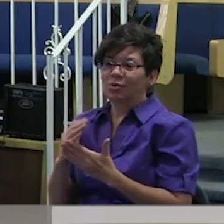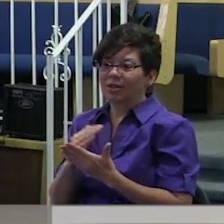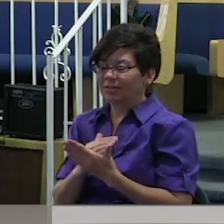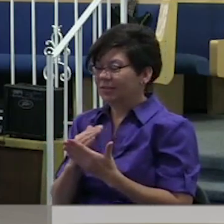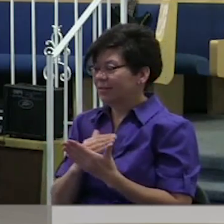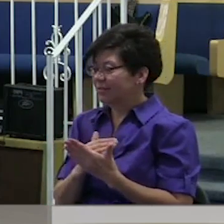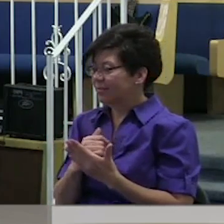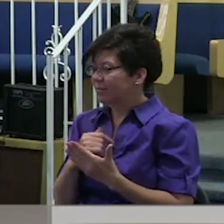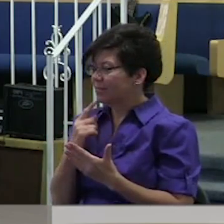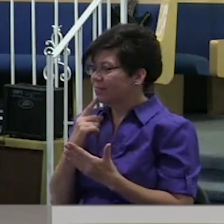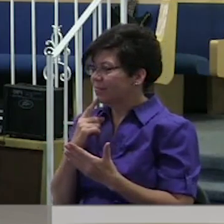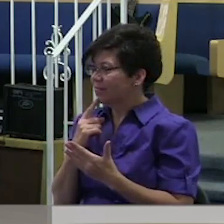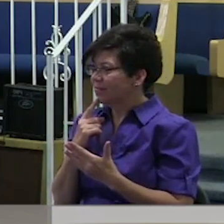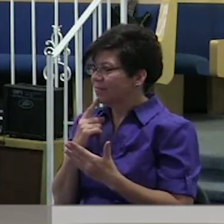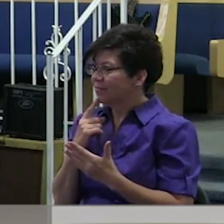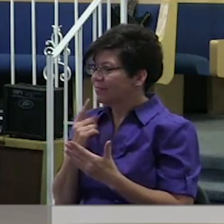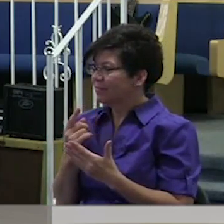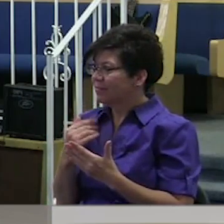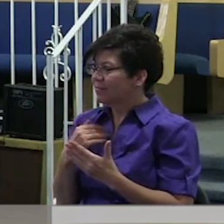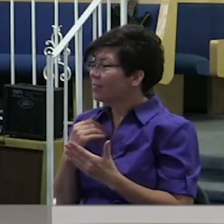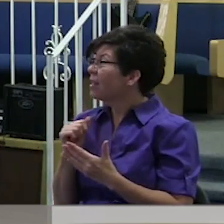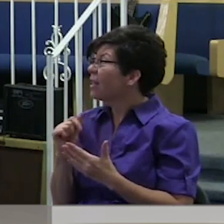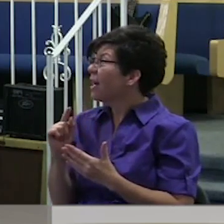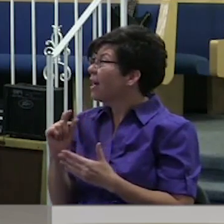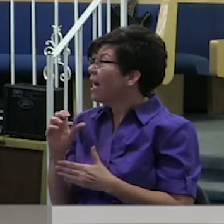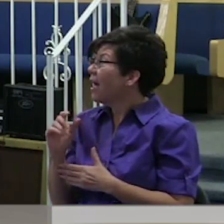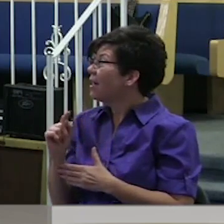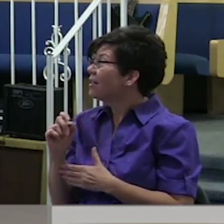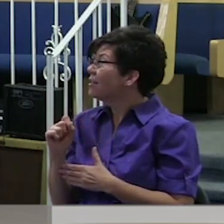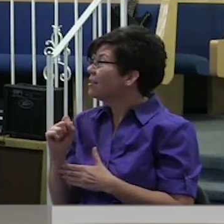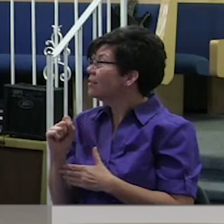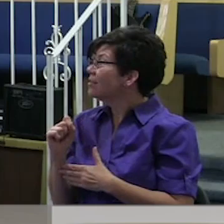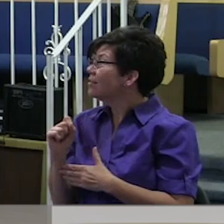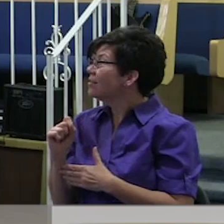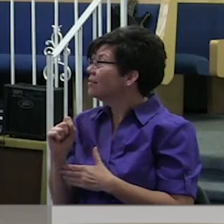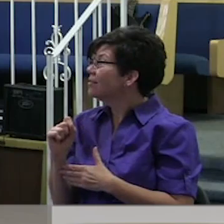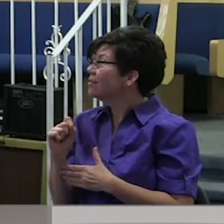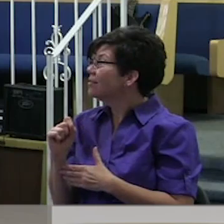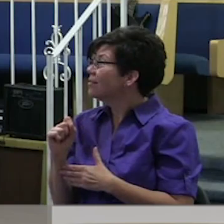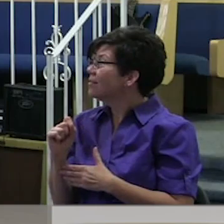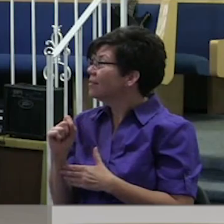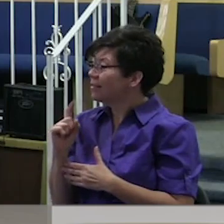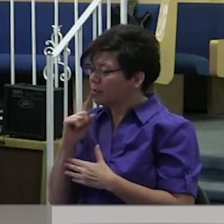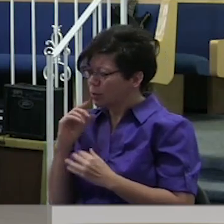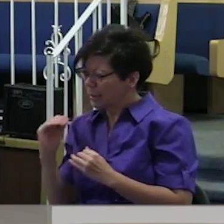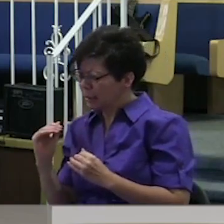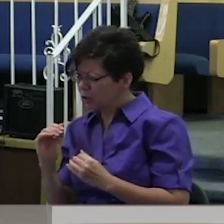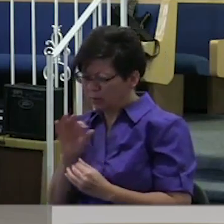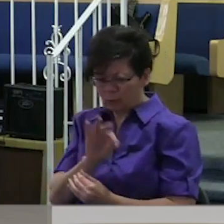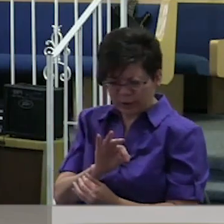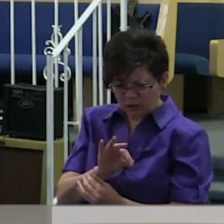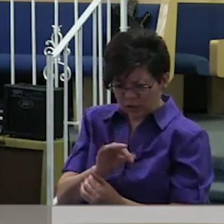question was asked at one time, Pastor asked, do you rather want to teach or preach?